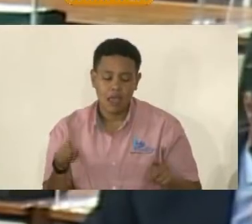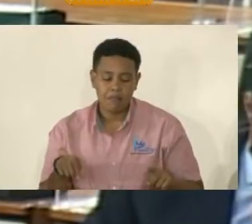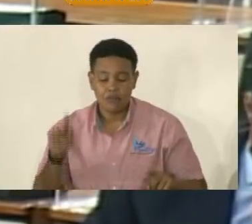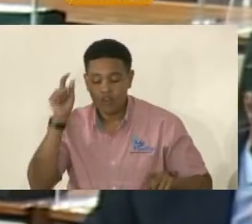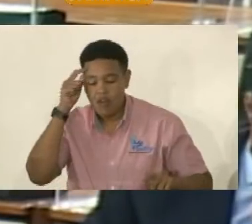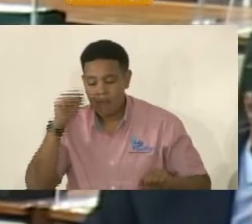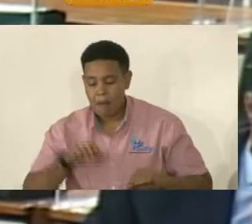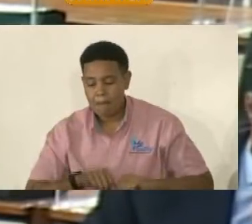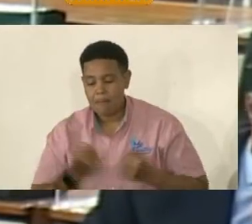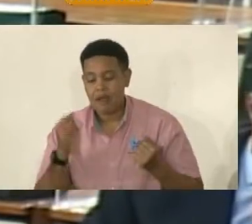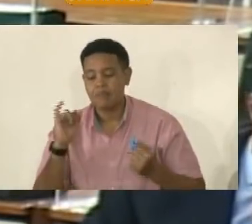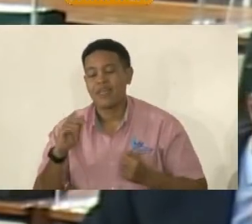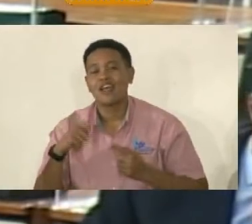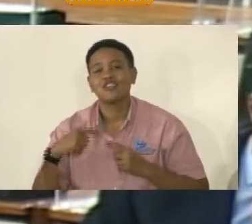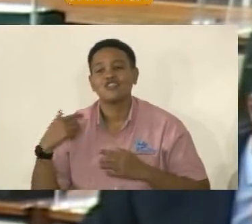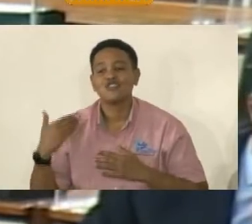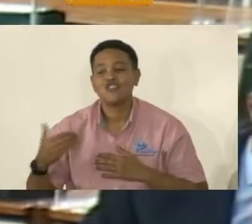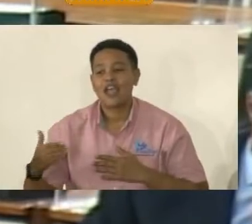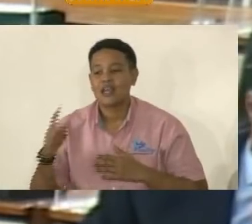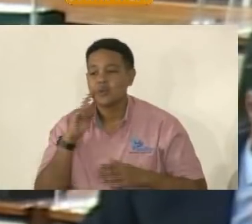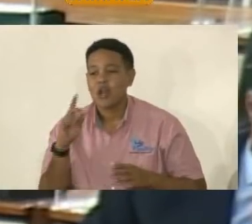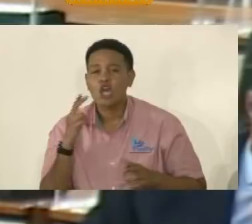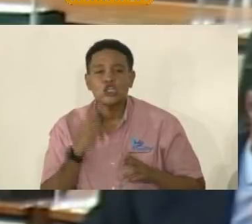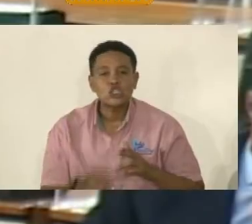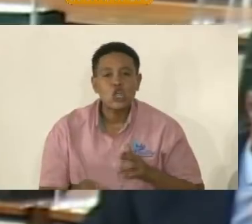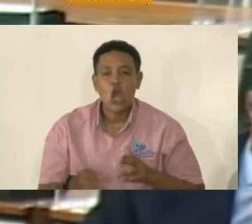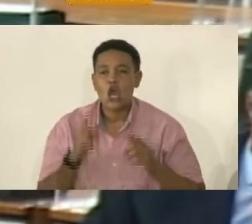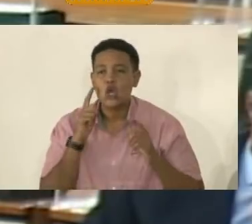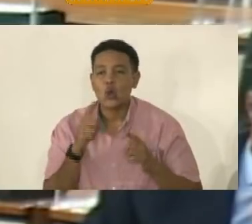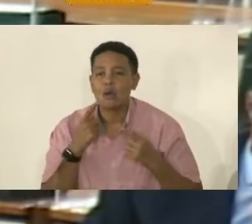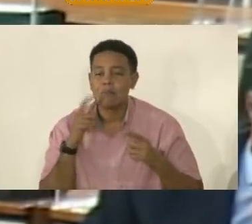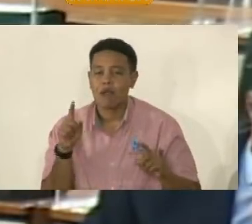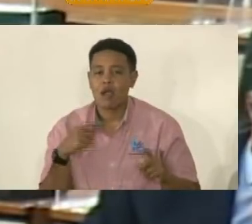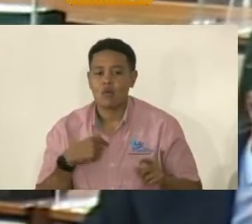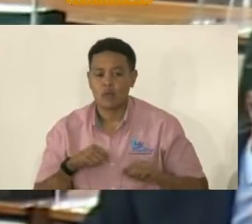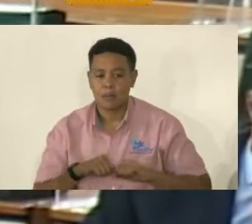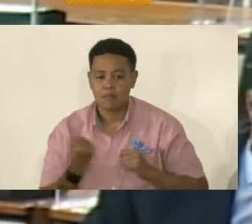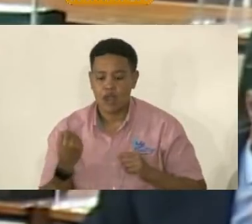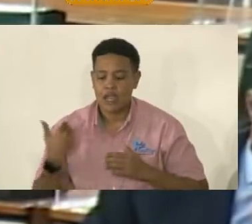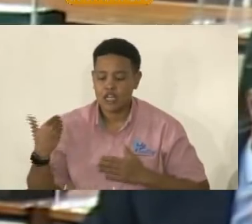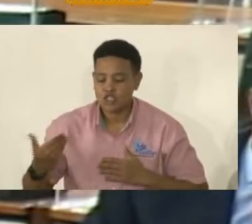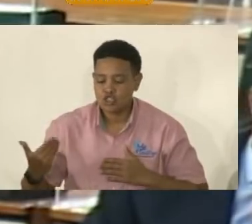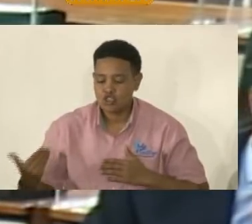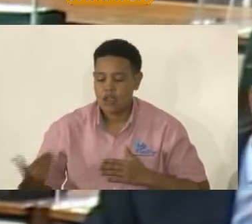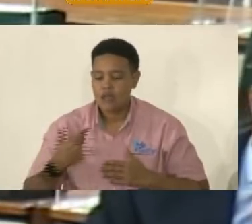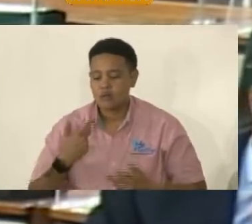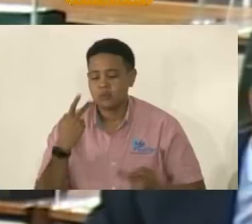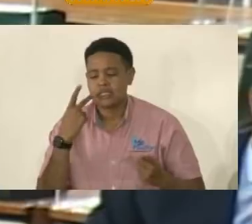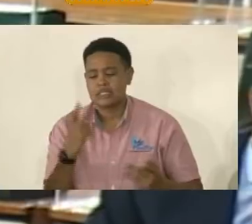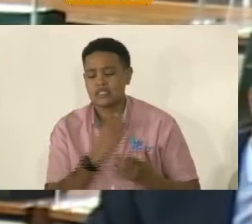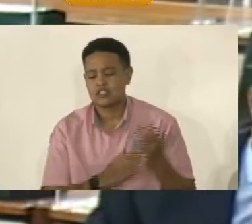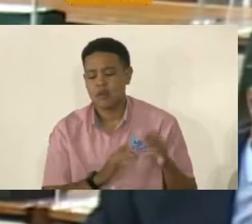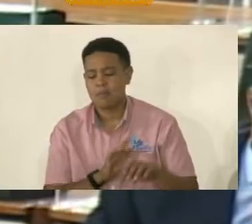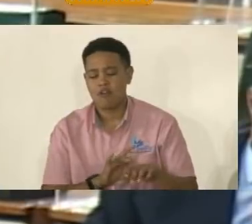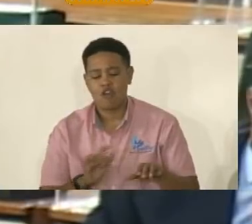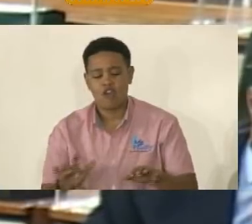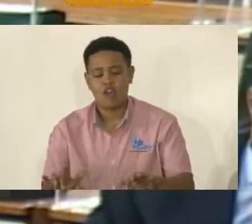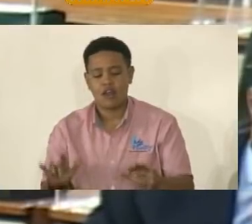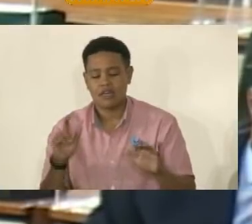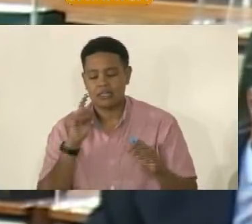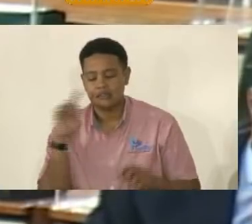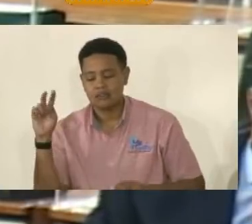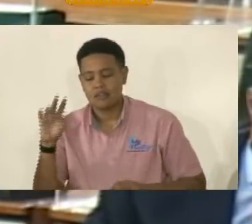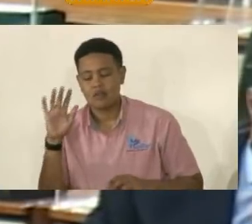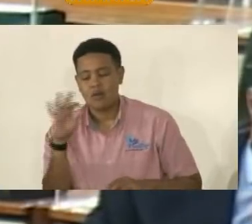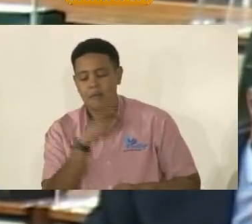trend. We're not doing knee-jerk things, we're not doing short-term measures. We're breaking the trend. You're seeing some of the early signs of those benefits. We're